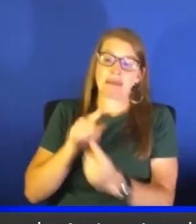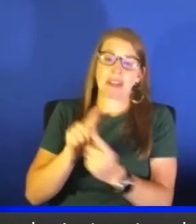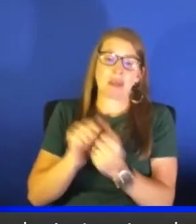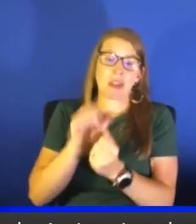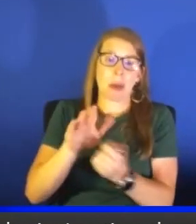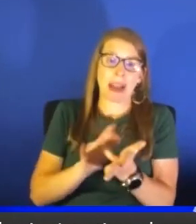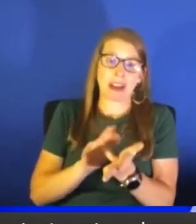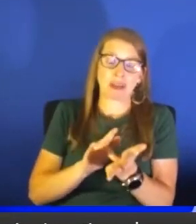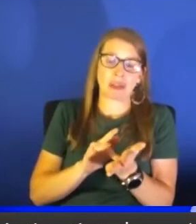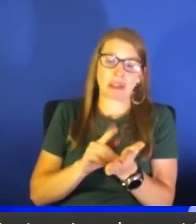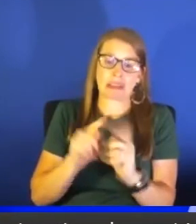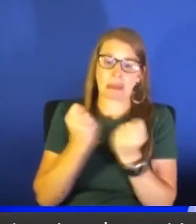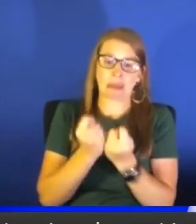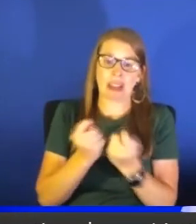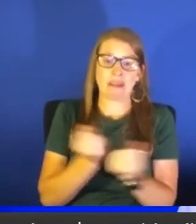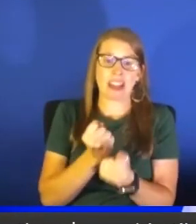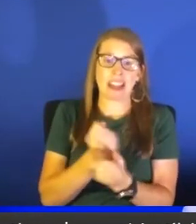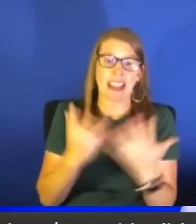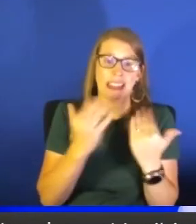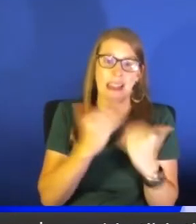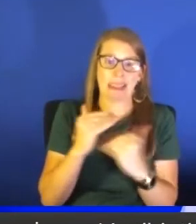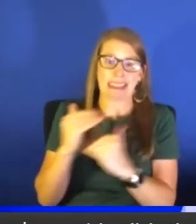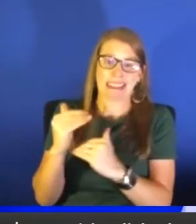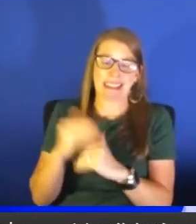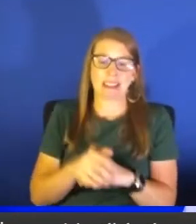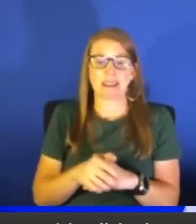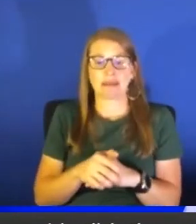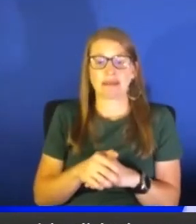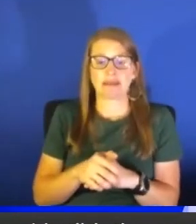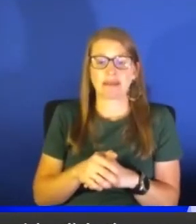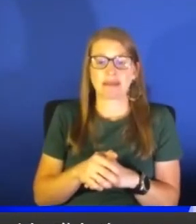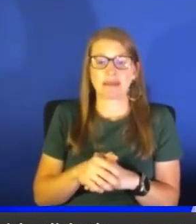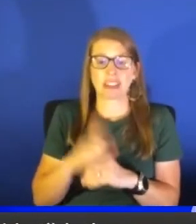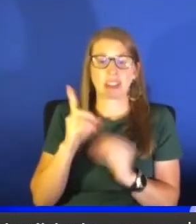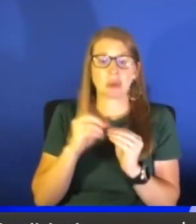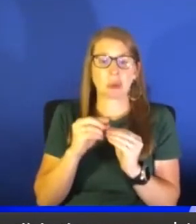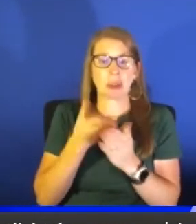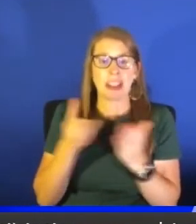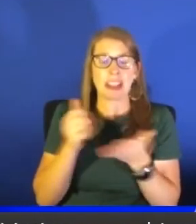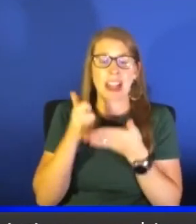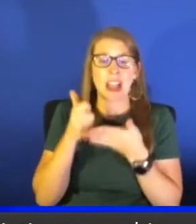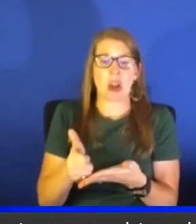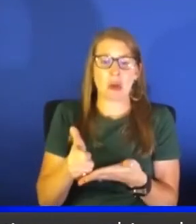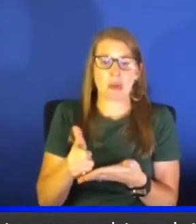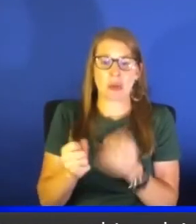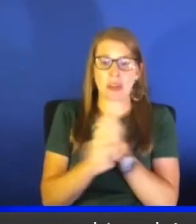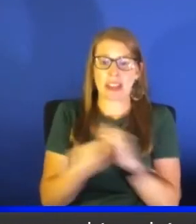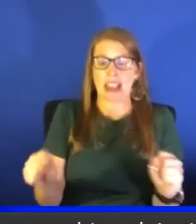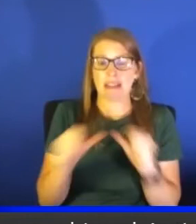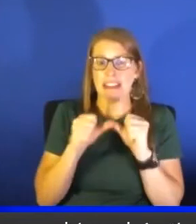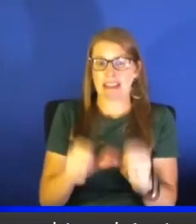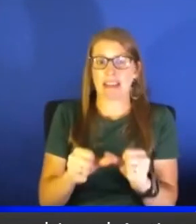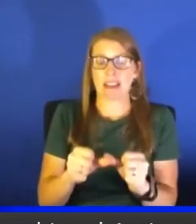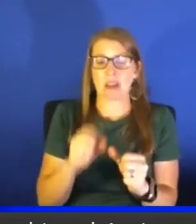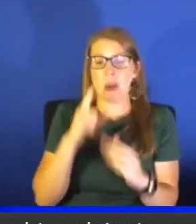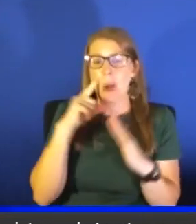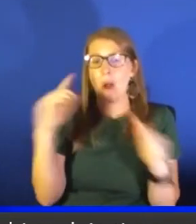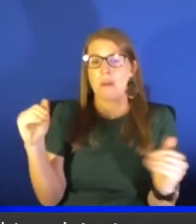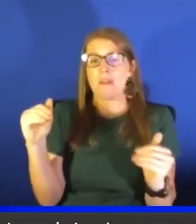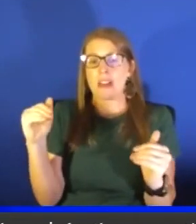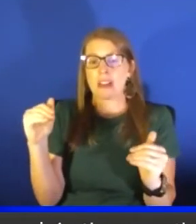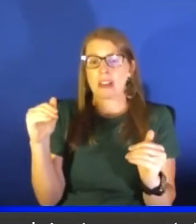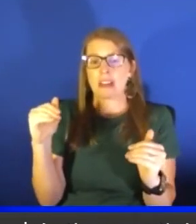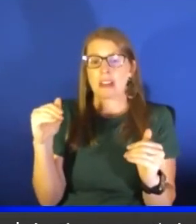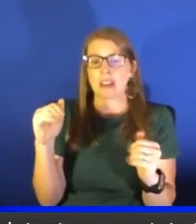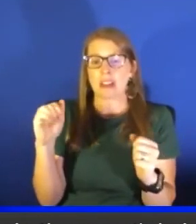in moderation, and that will be one more thing to help keep you safe as we are hopefully moving out of